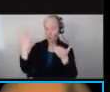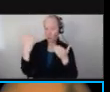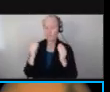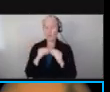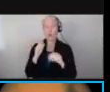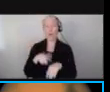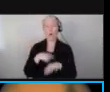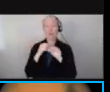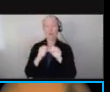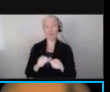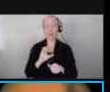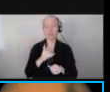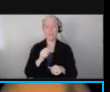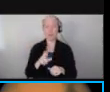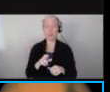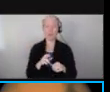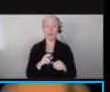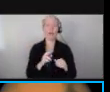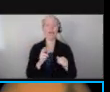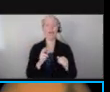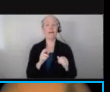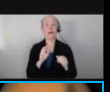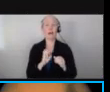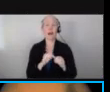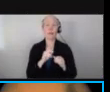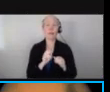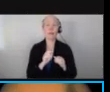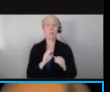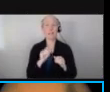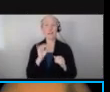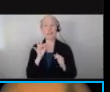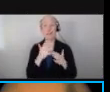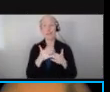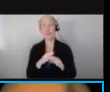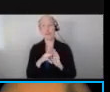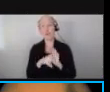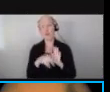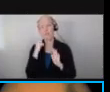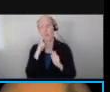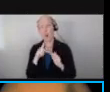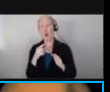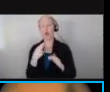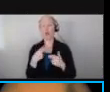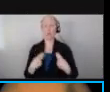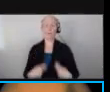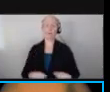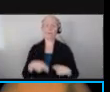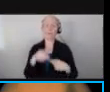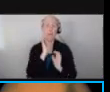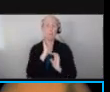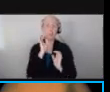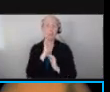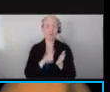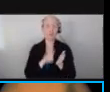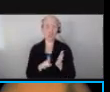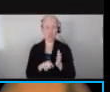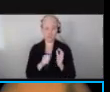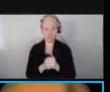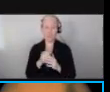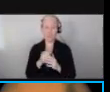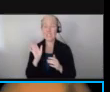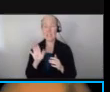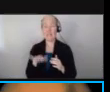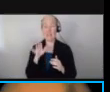that's the Complement of Integrated Protocols for Human Exploration Research. And this is a group of